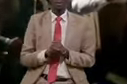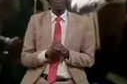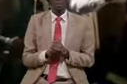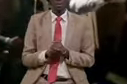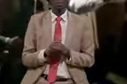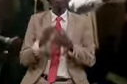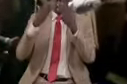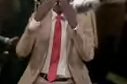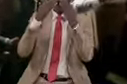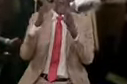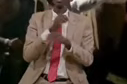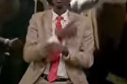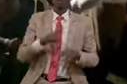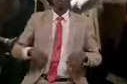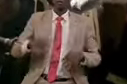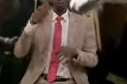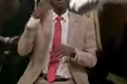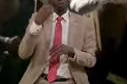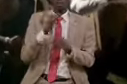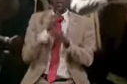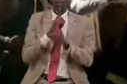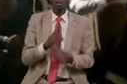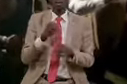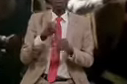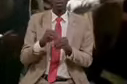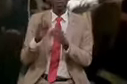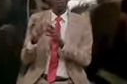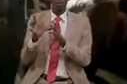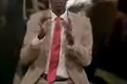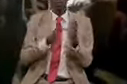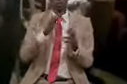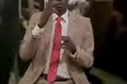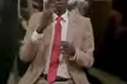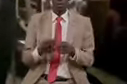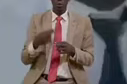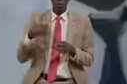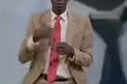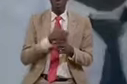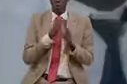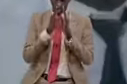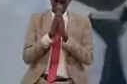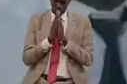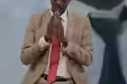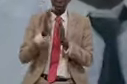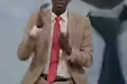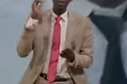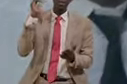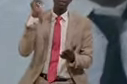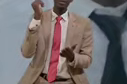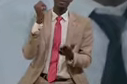you, Lord, for the answer. In Jesus' name we pray. Amen.